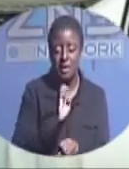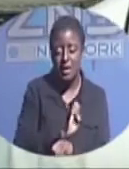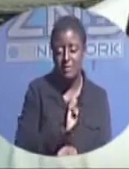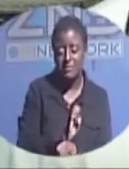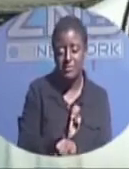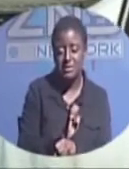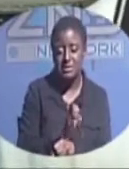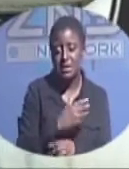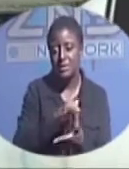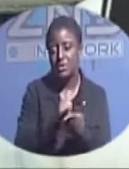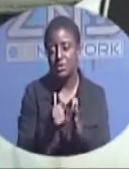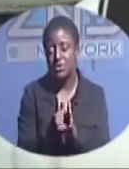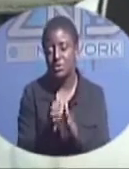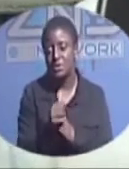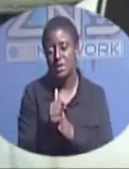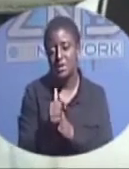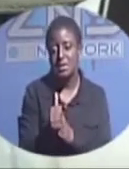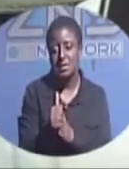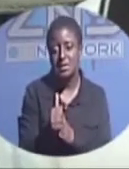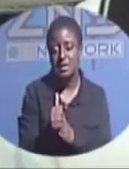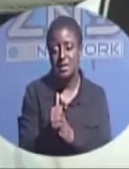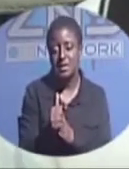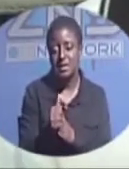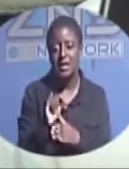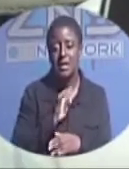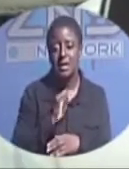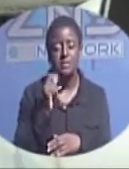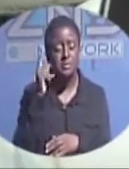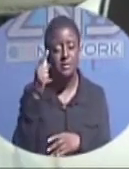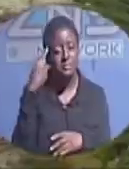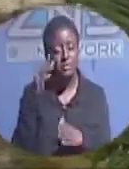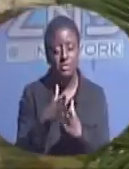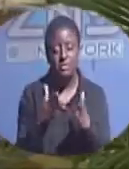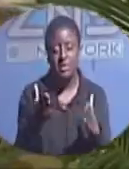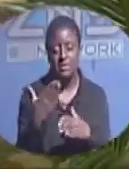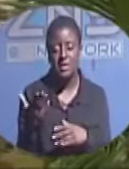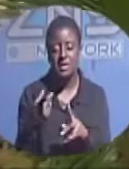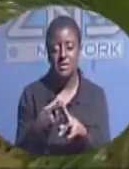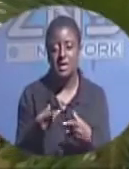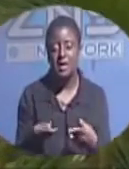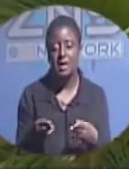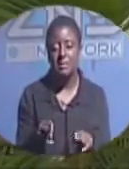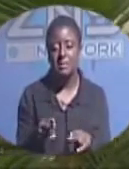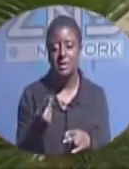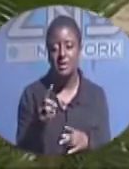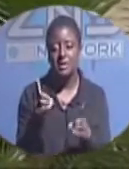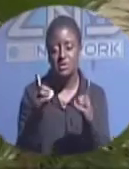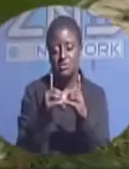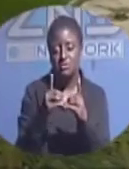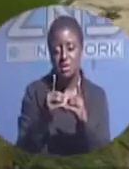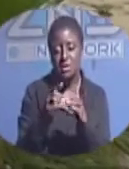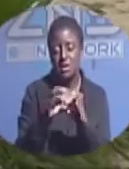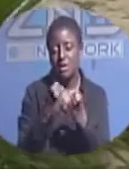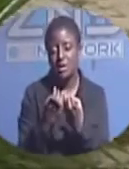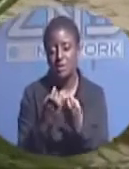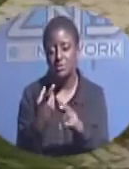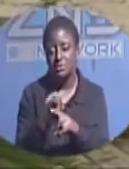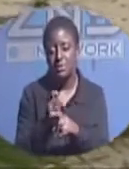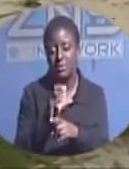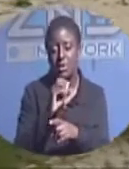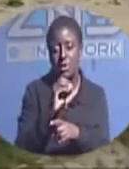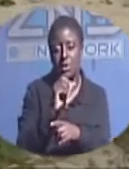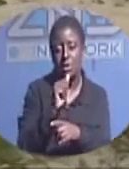and those who are leading out, I'm looking for great things to happen. Duncombe says the degree courses from Oakwood University,